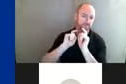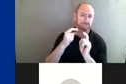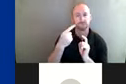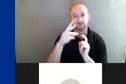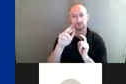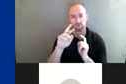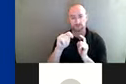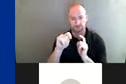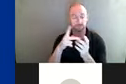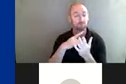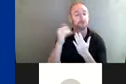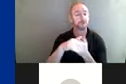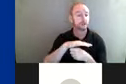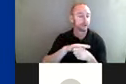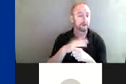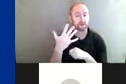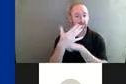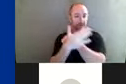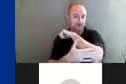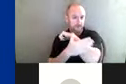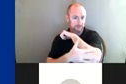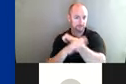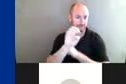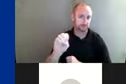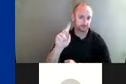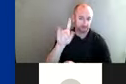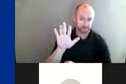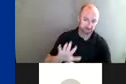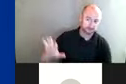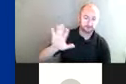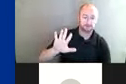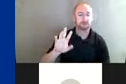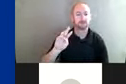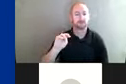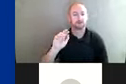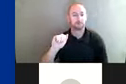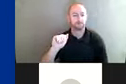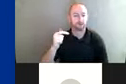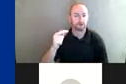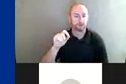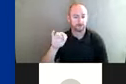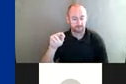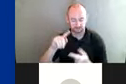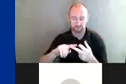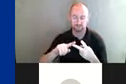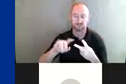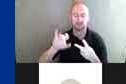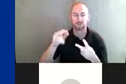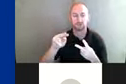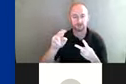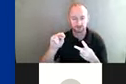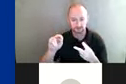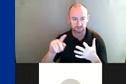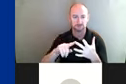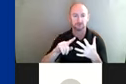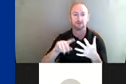project area is five counties in eastern Kentucky, McGoffin, Johnson, Martin, Floyd, and Pike County, which